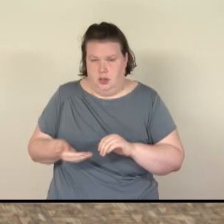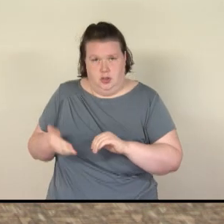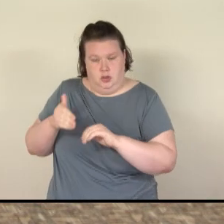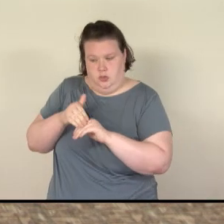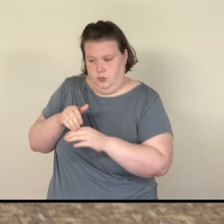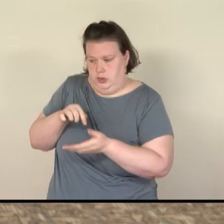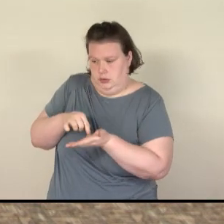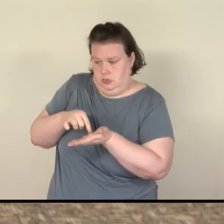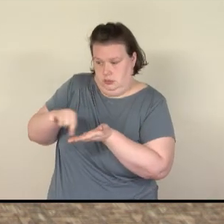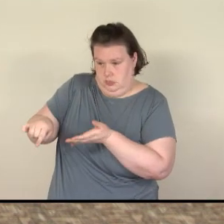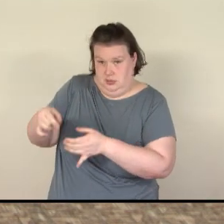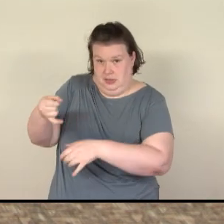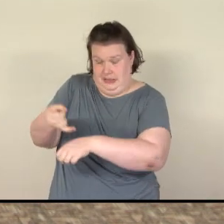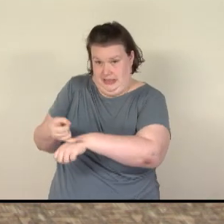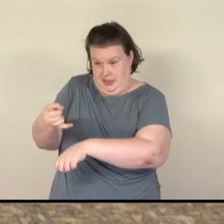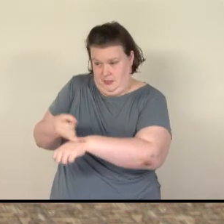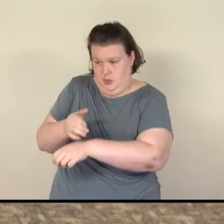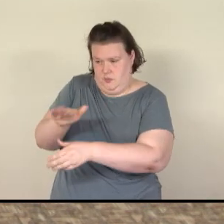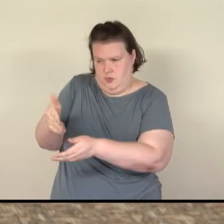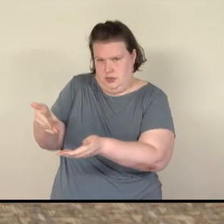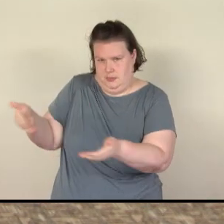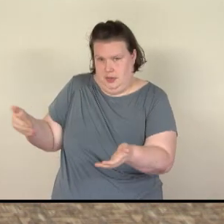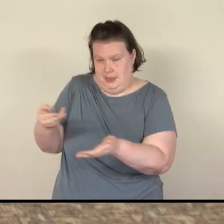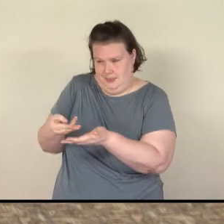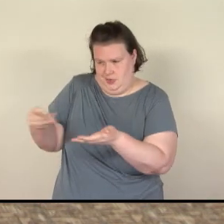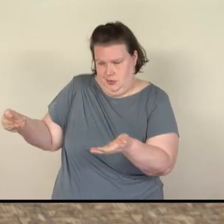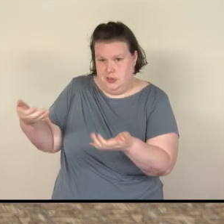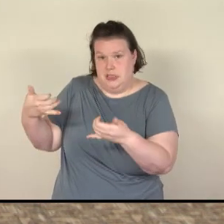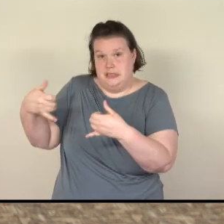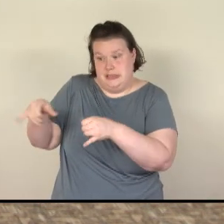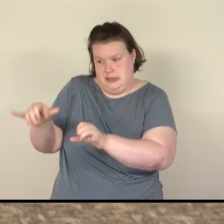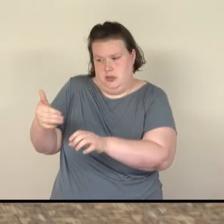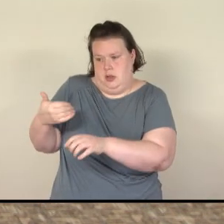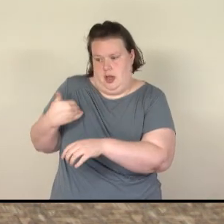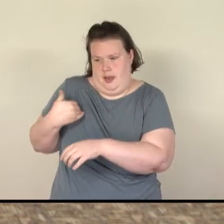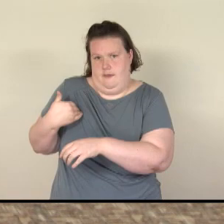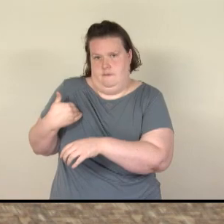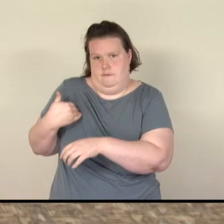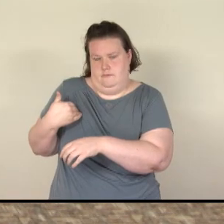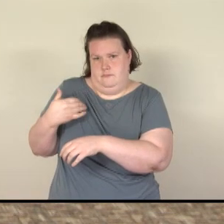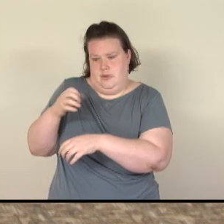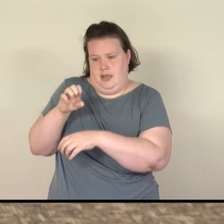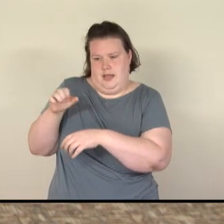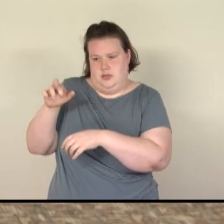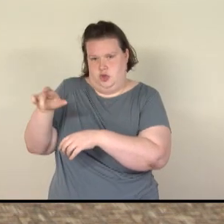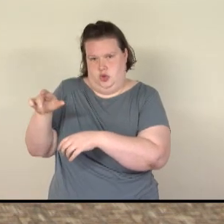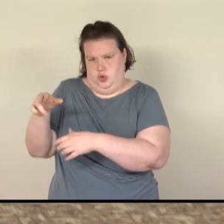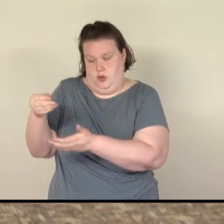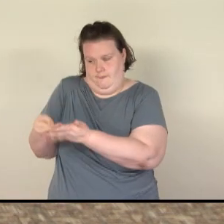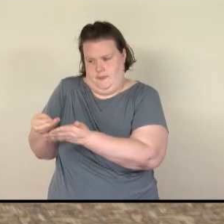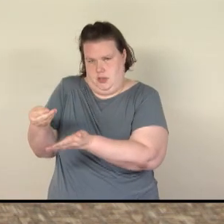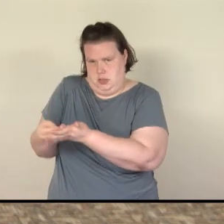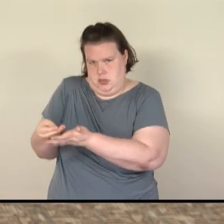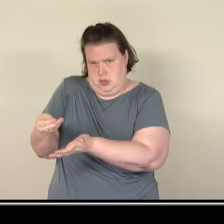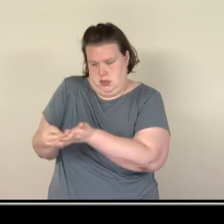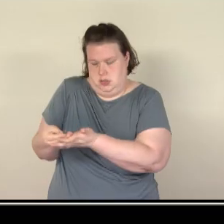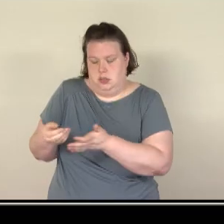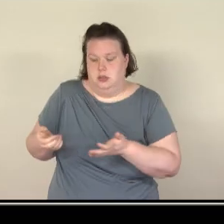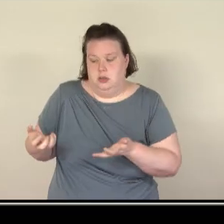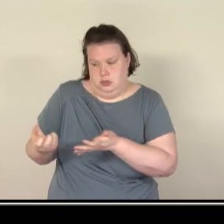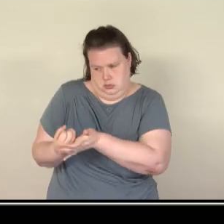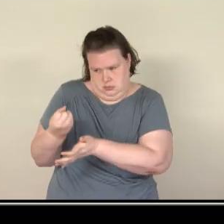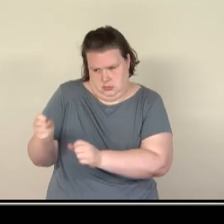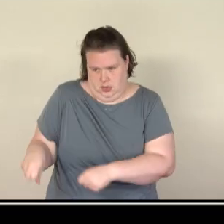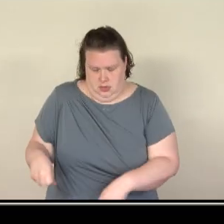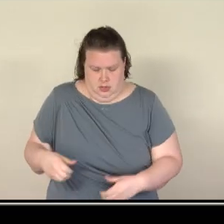for their supplies and materials because they still have some ESSER funds available to them for next year. I know we do have